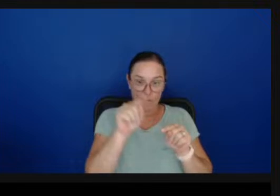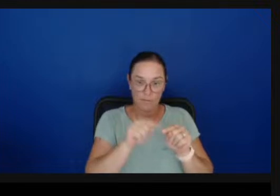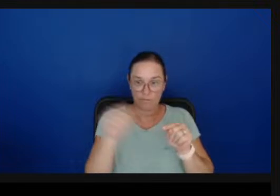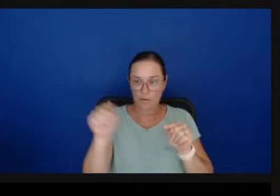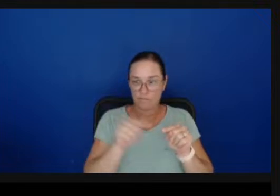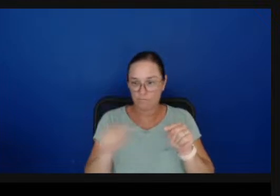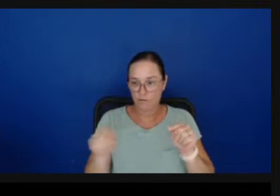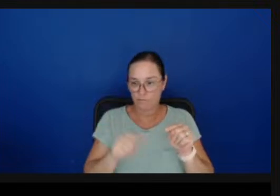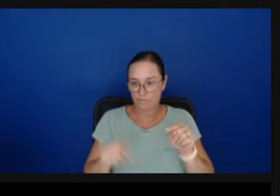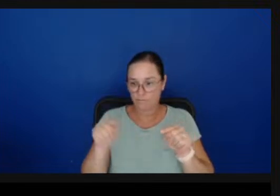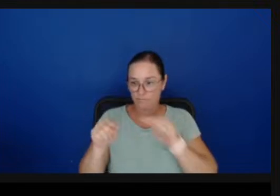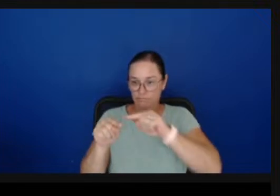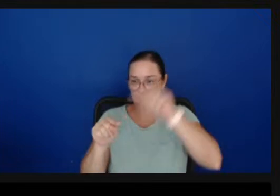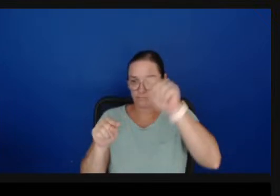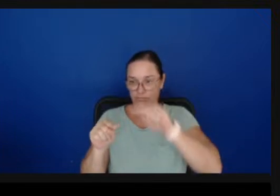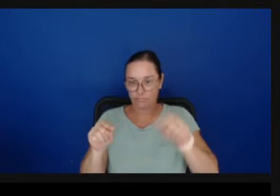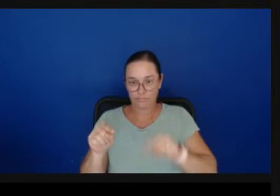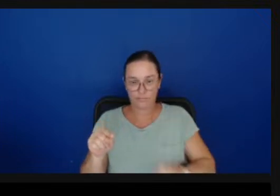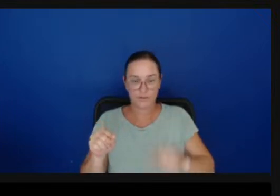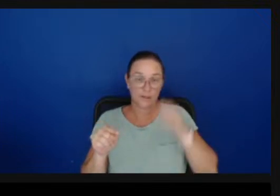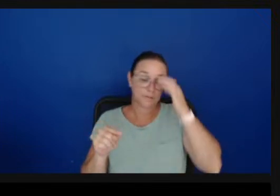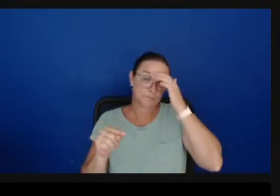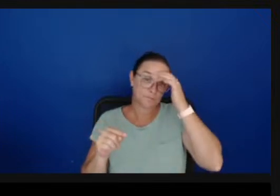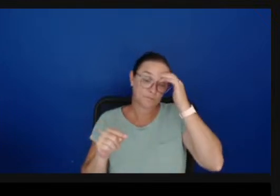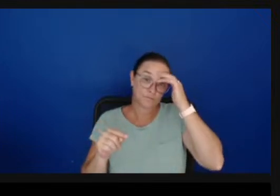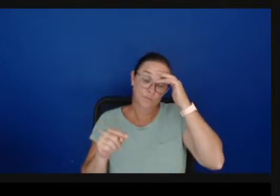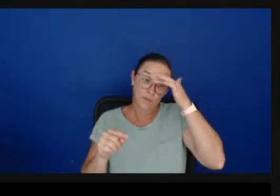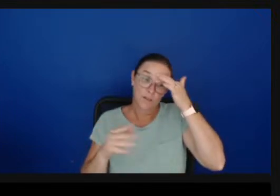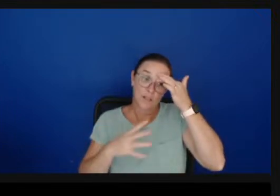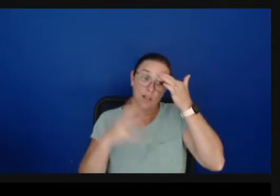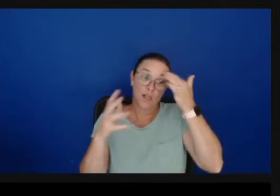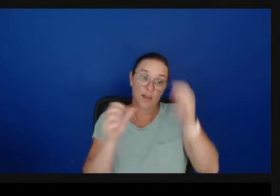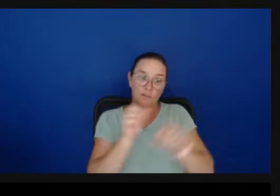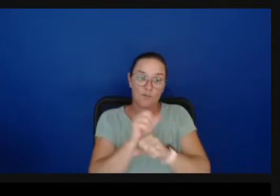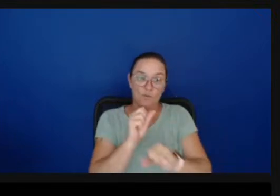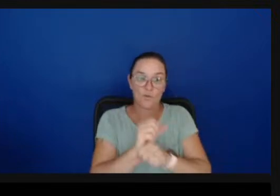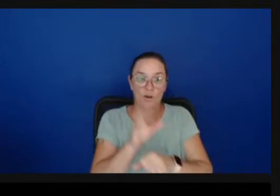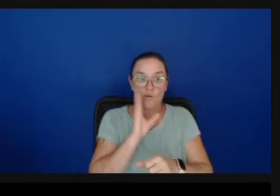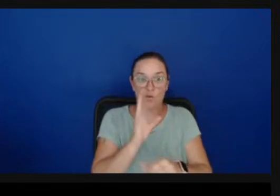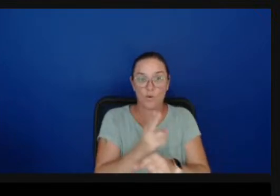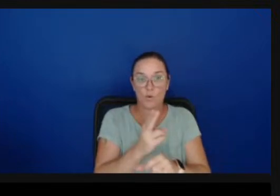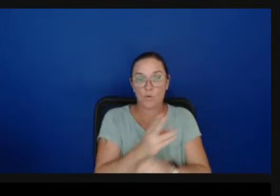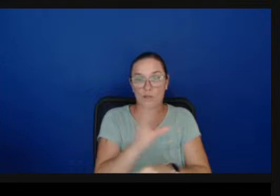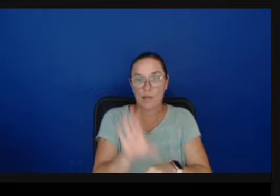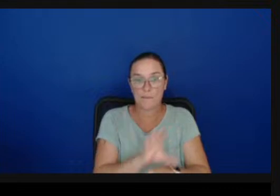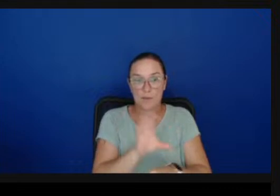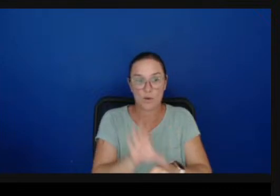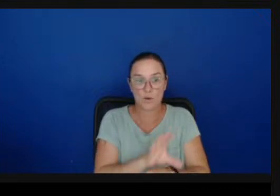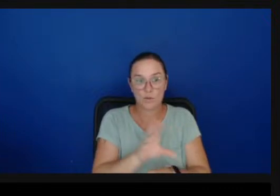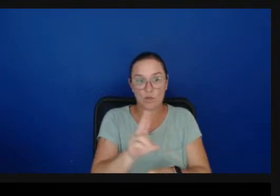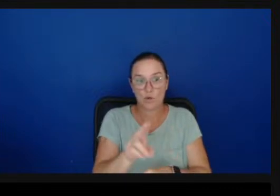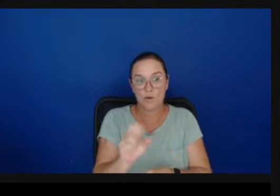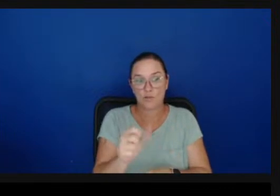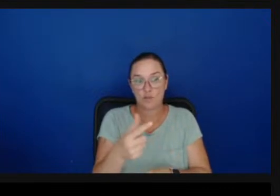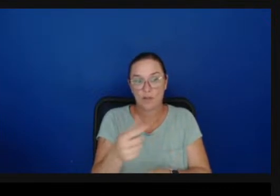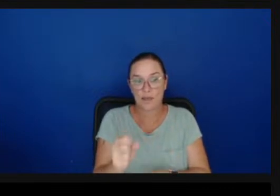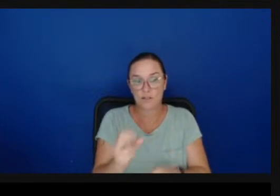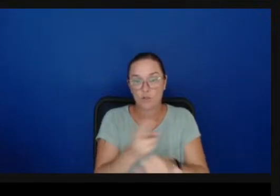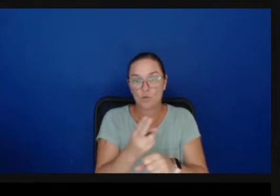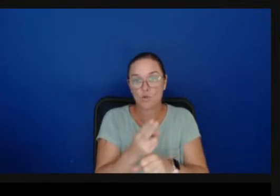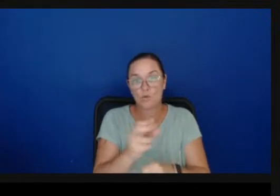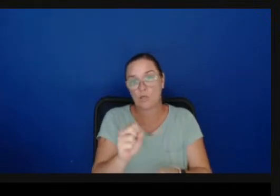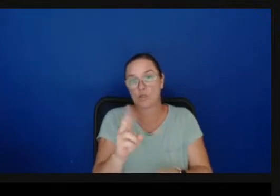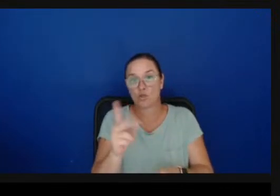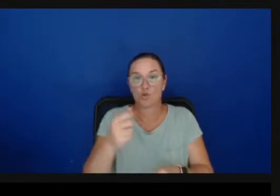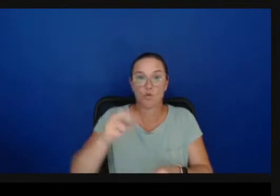work. You're going to use something like computers. In fact, the USGS is using supercomputers for this. And so